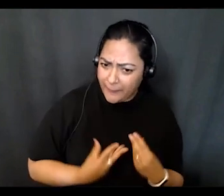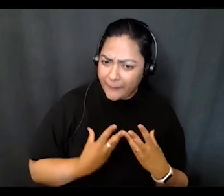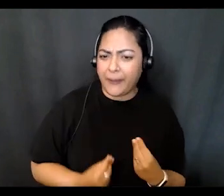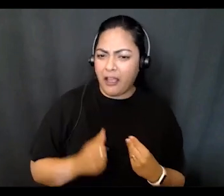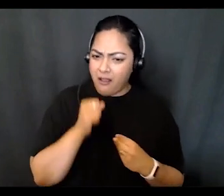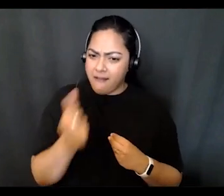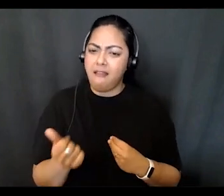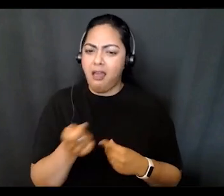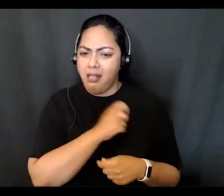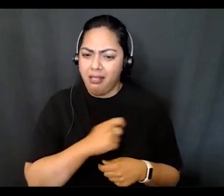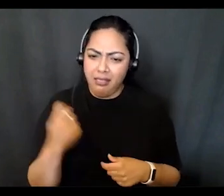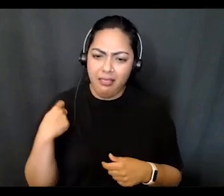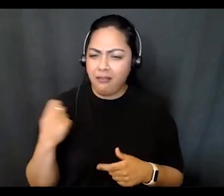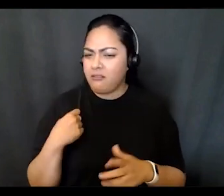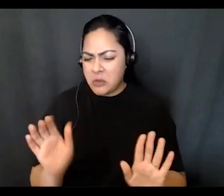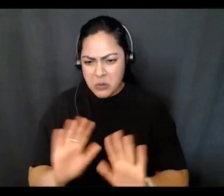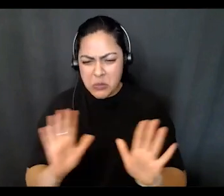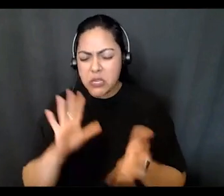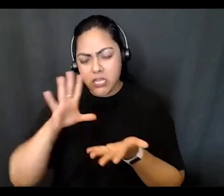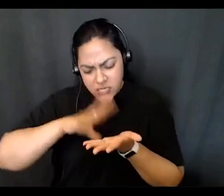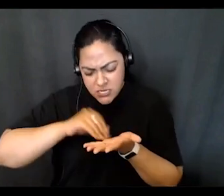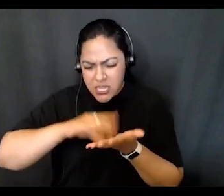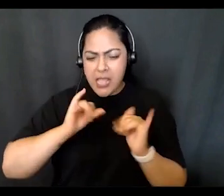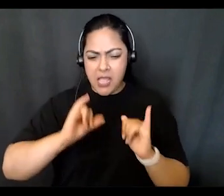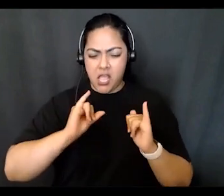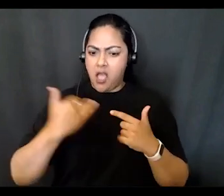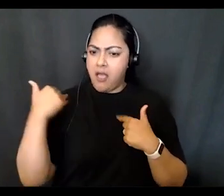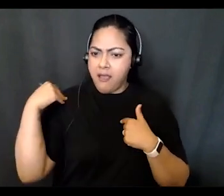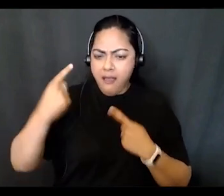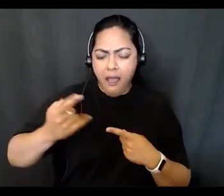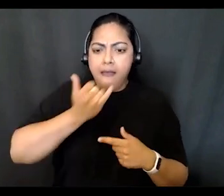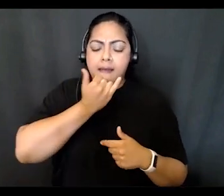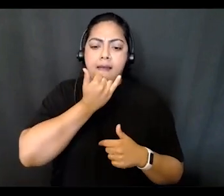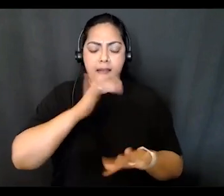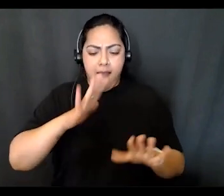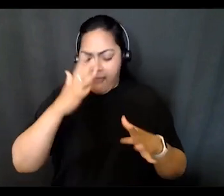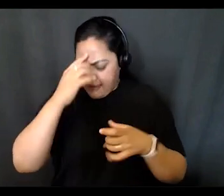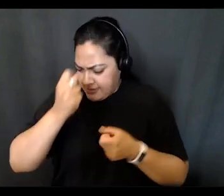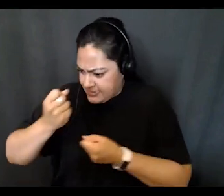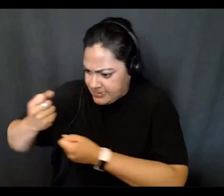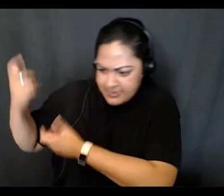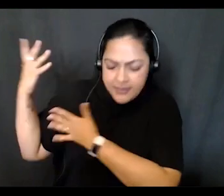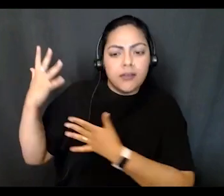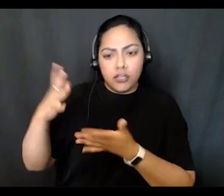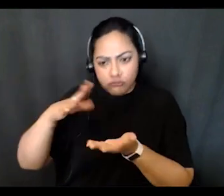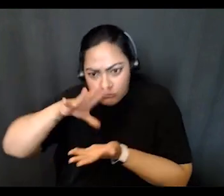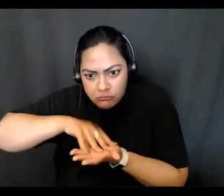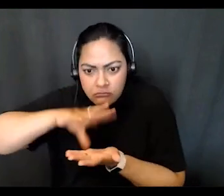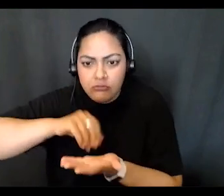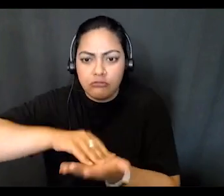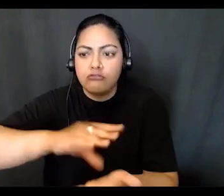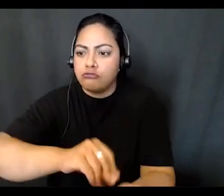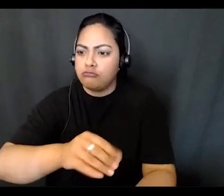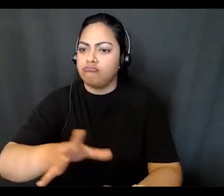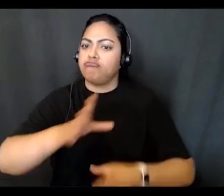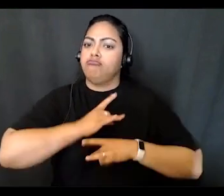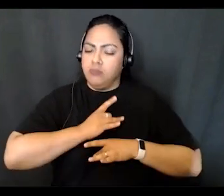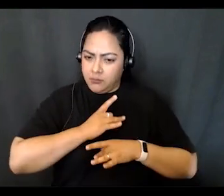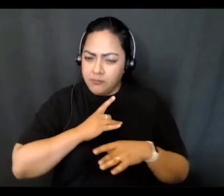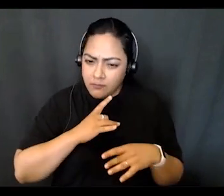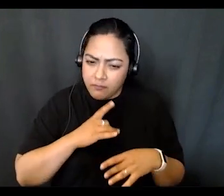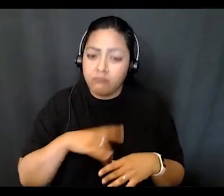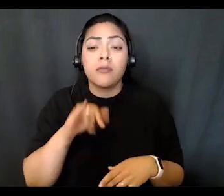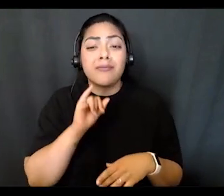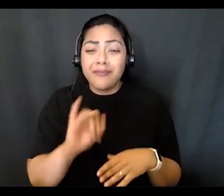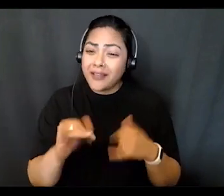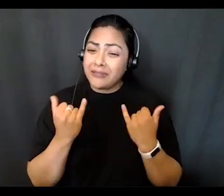is supported and has a space to learn and unlearn. If you find that you need to take a pause during today's session, that is okay